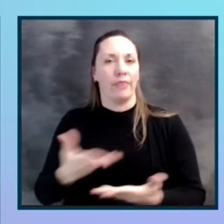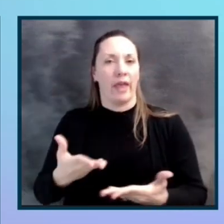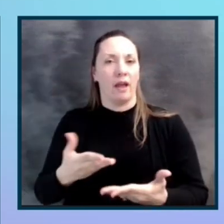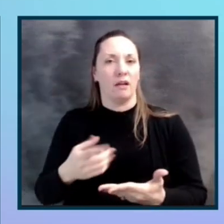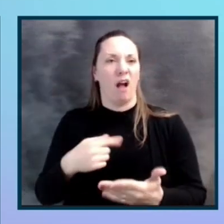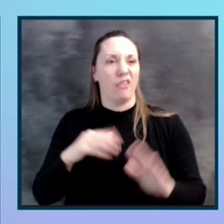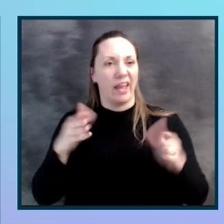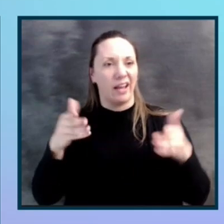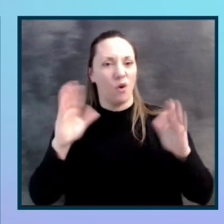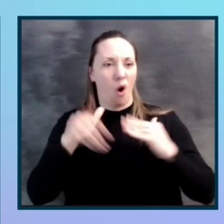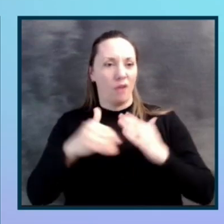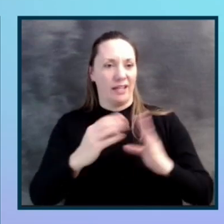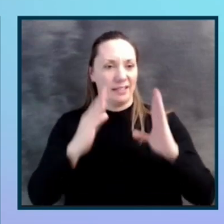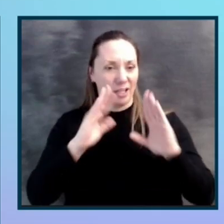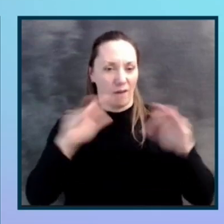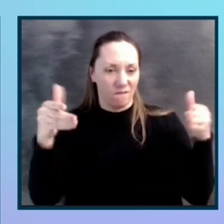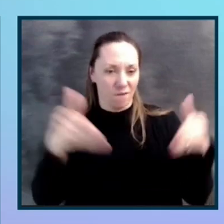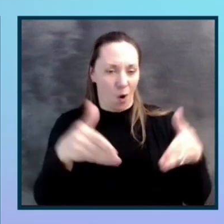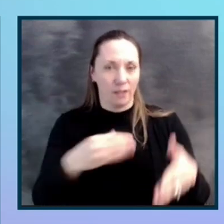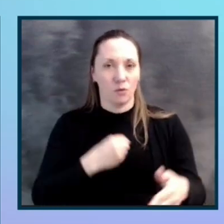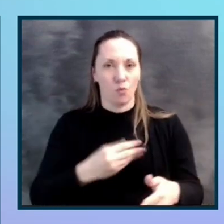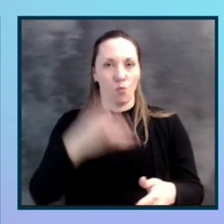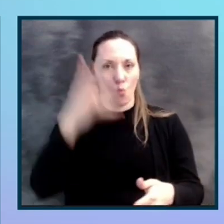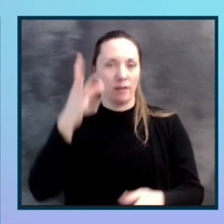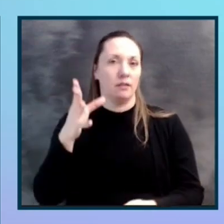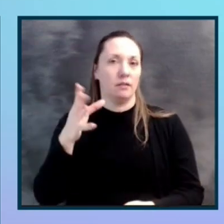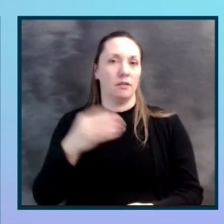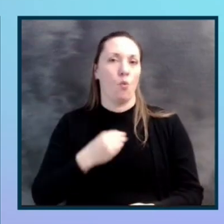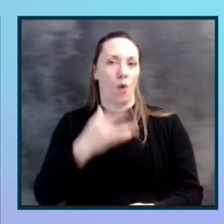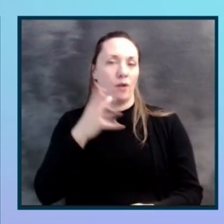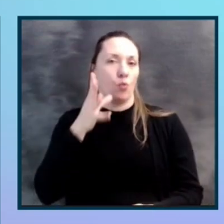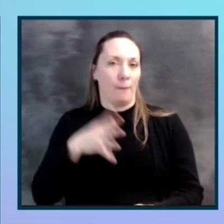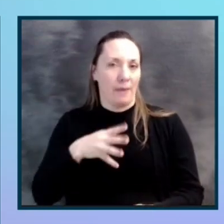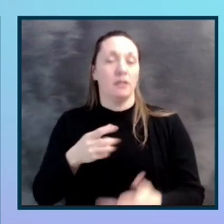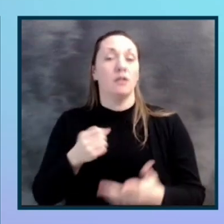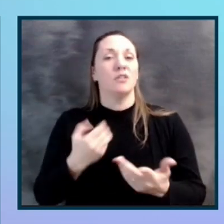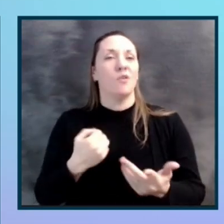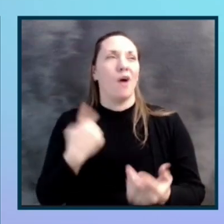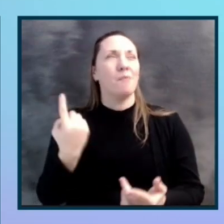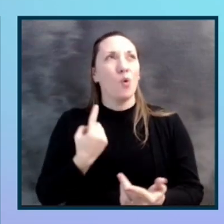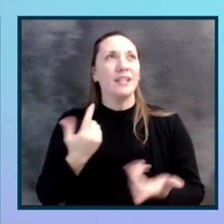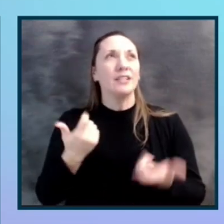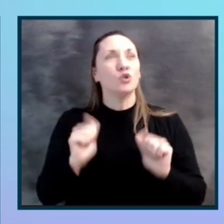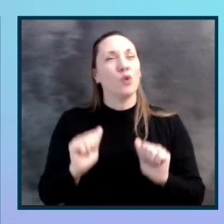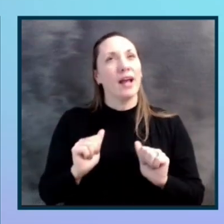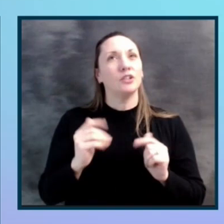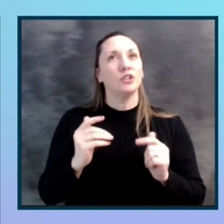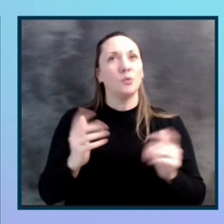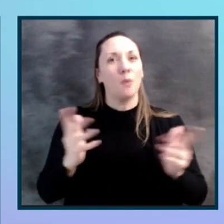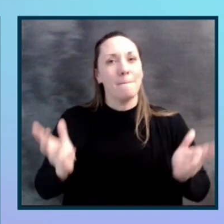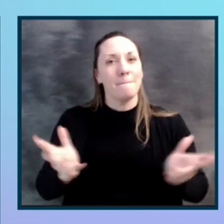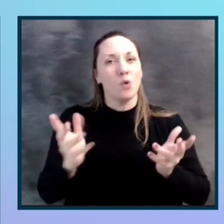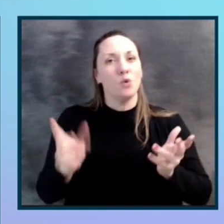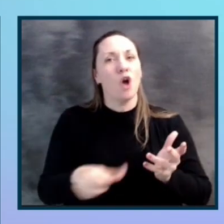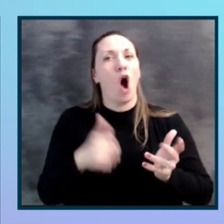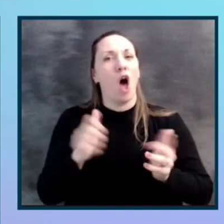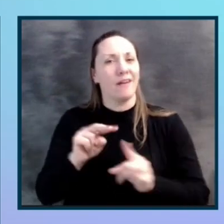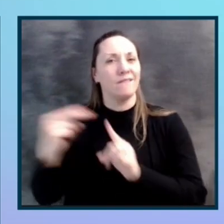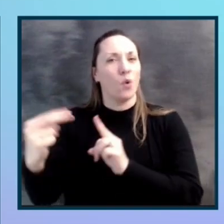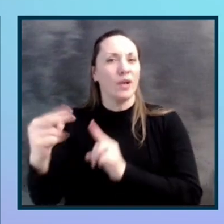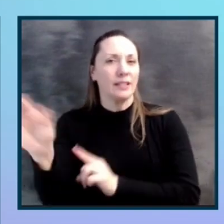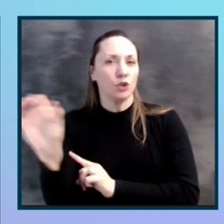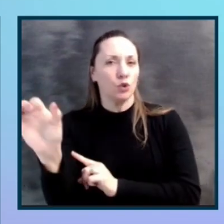attention and all the focus. So I'm always like trying to boost other voices